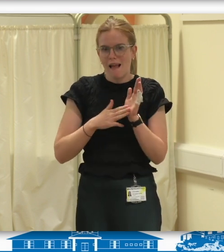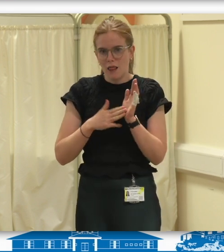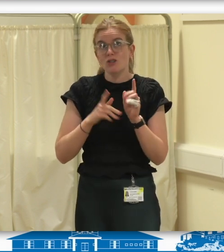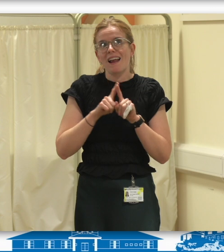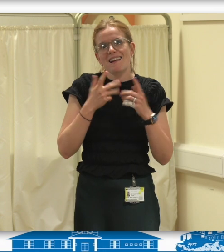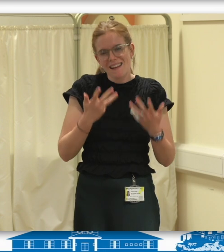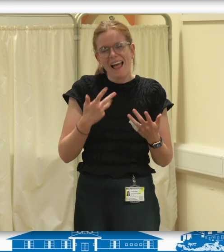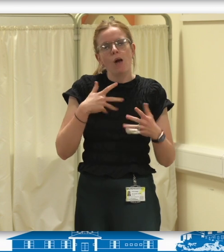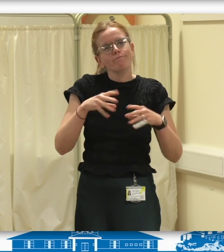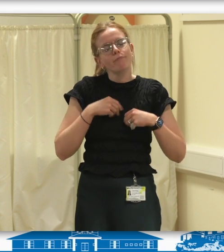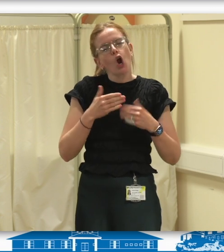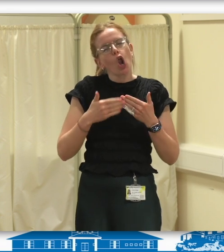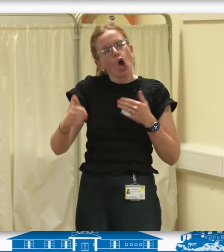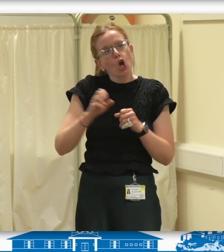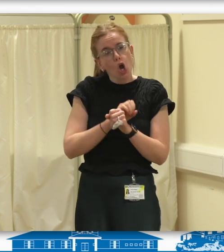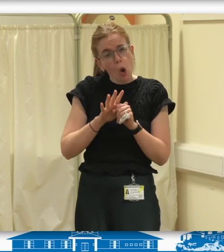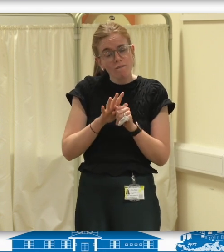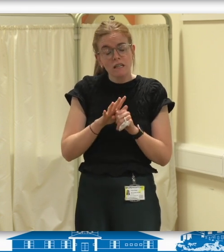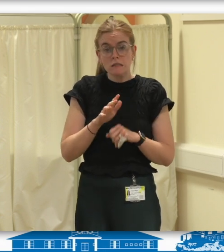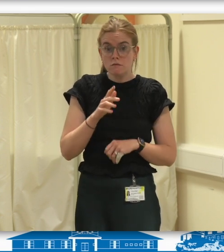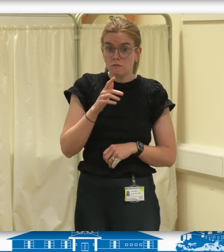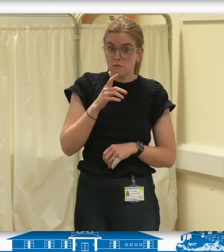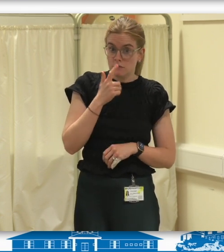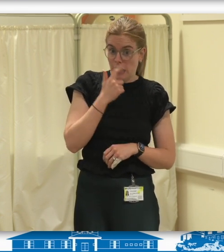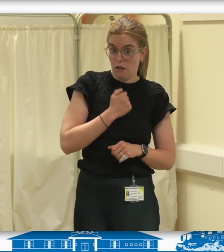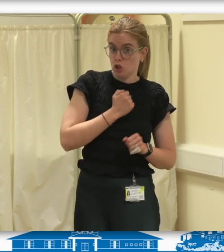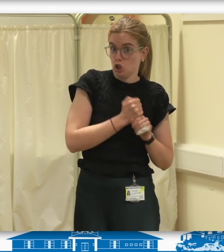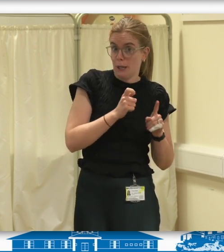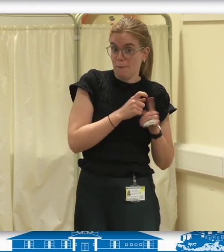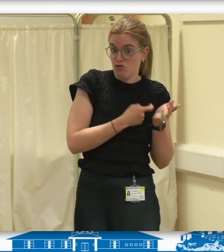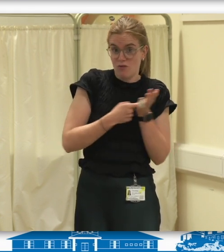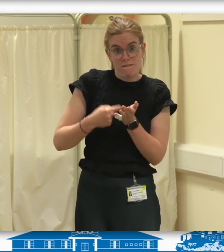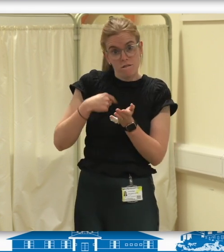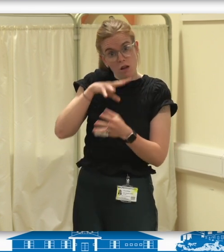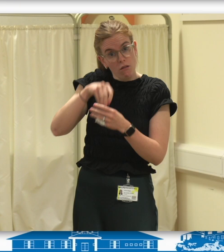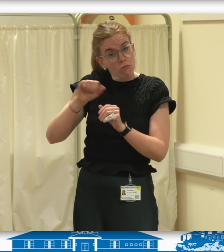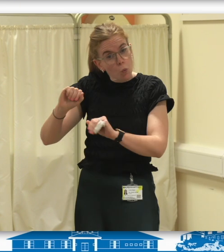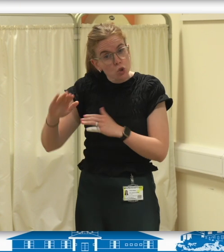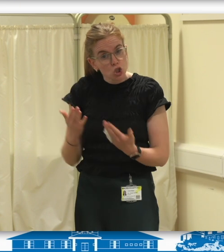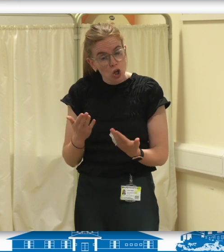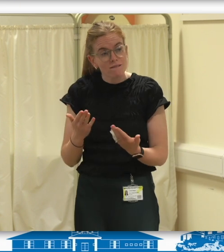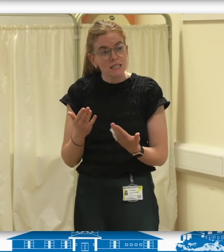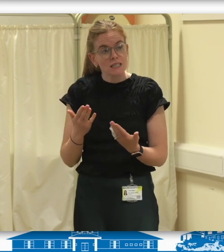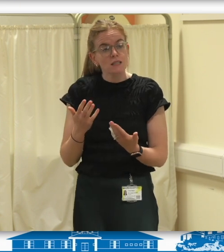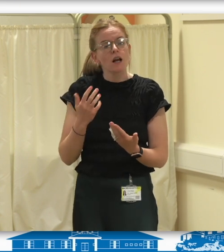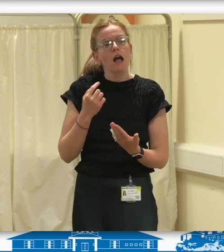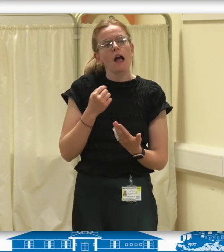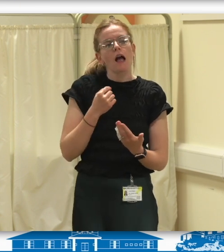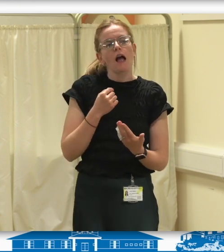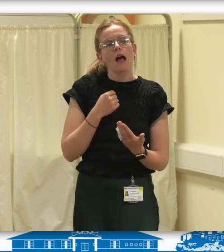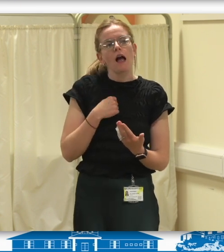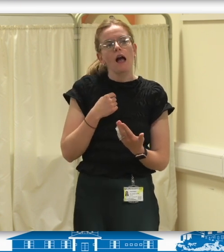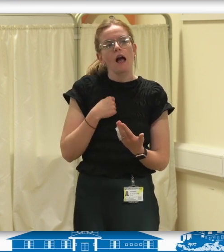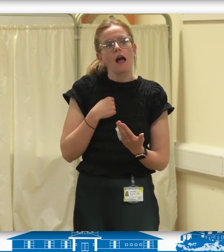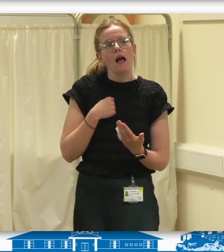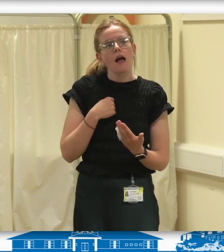my GP refer me into this service? I had, what does he say? I had for